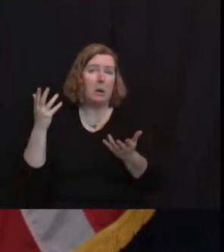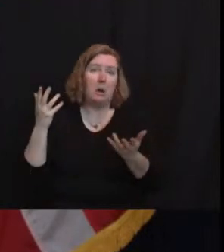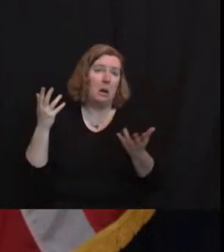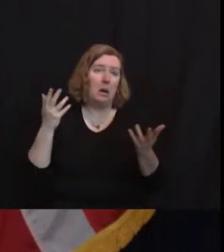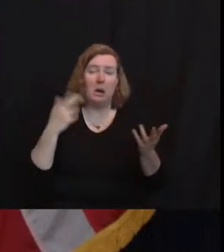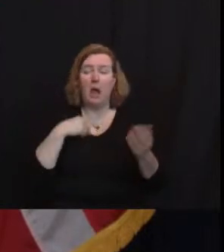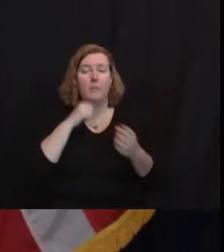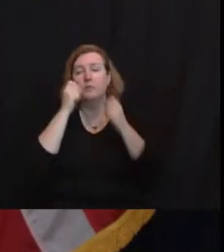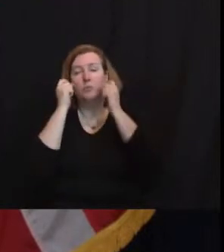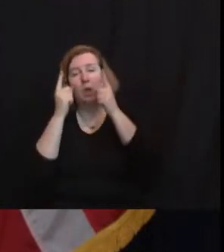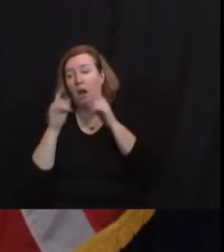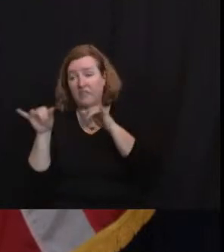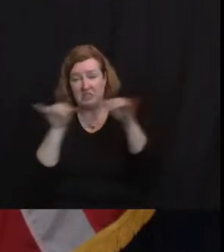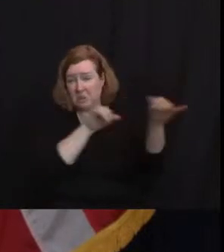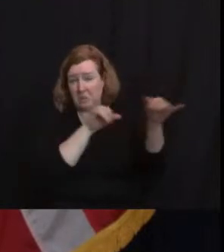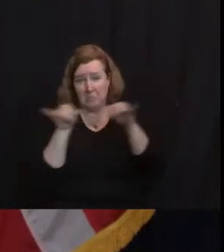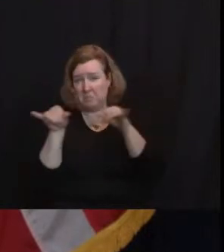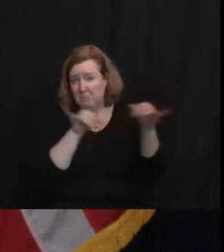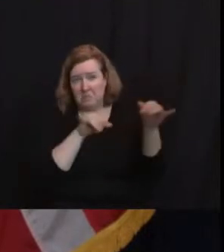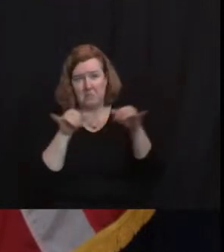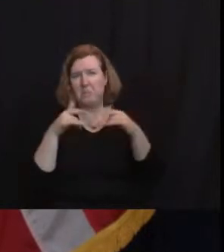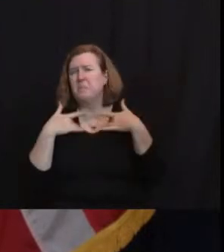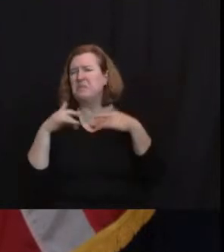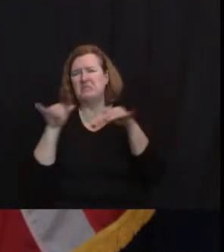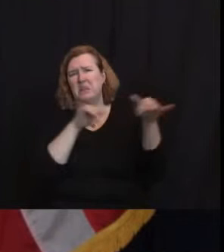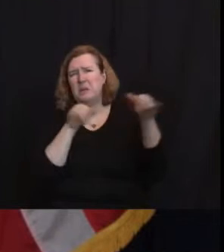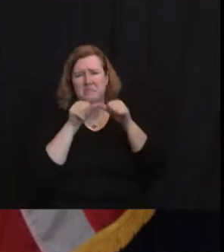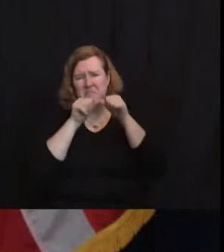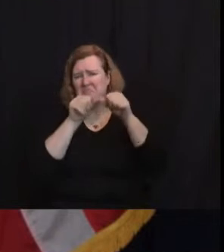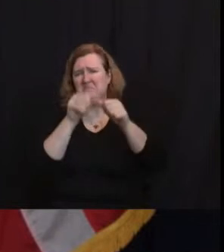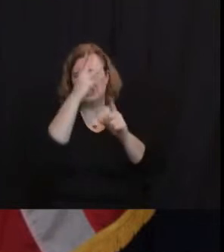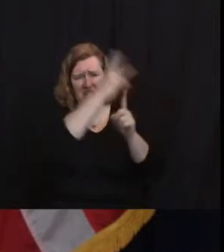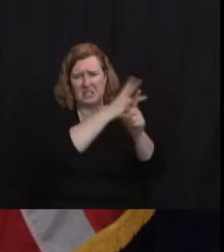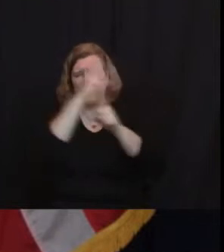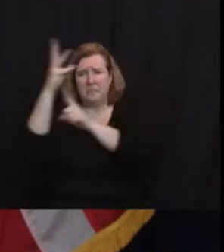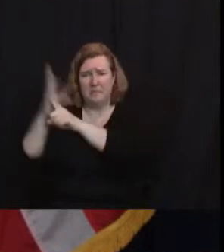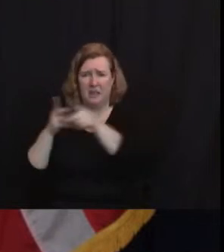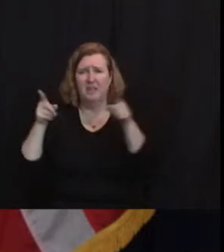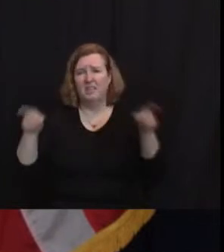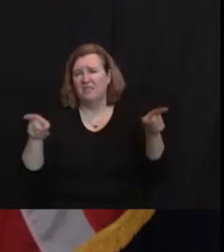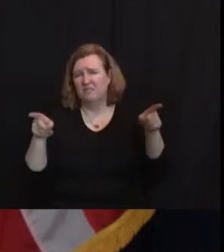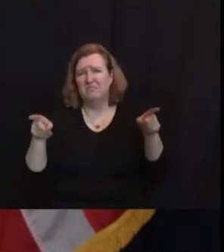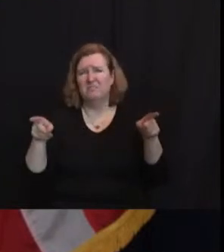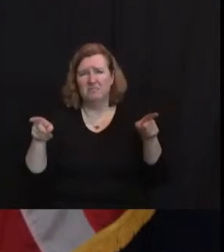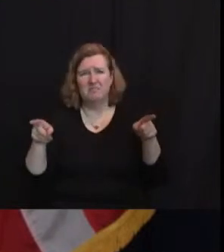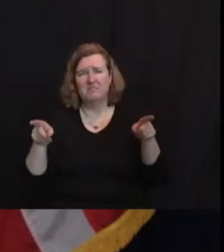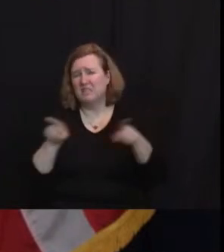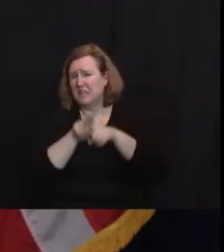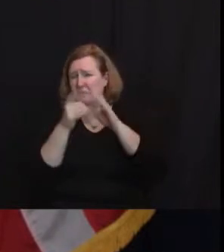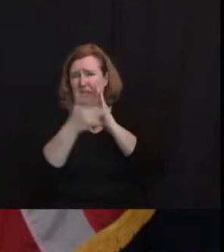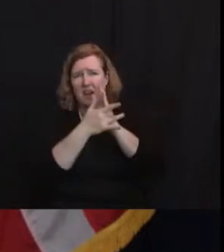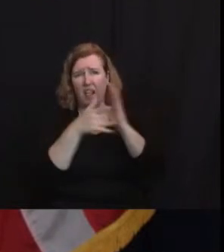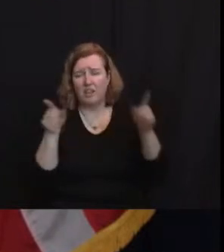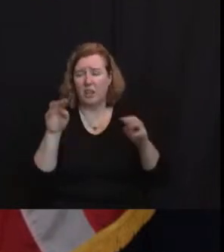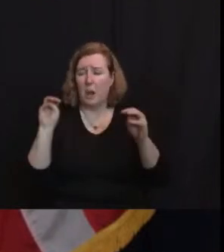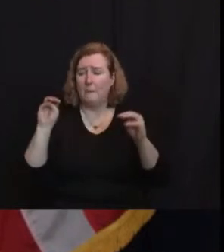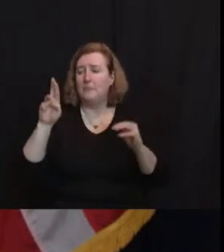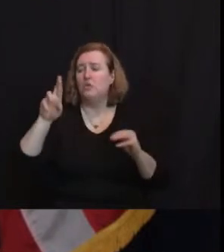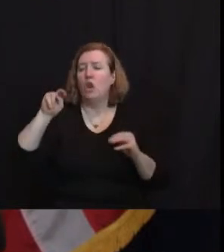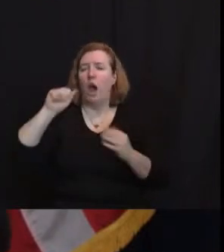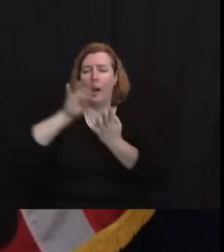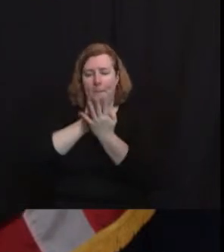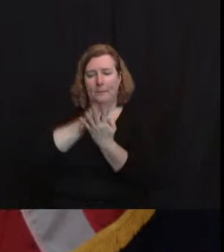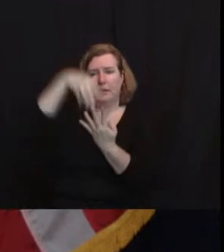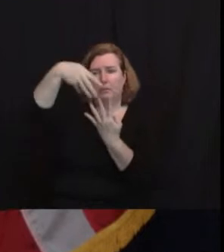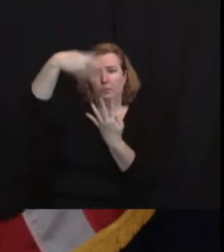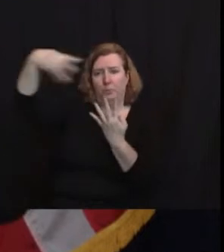the same durability of at least 6 months because it's the same technology, the mRNA. And so that's good news, but